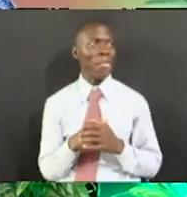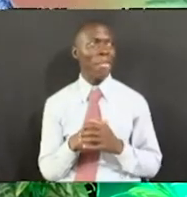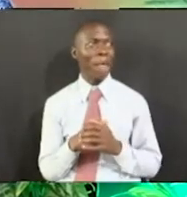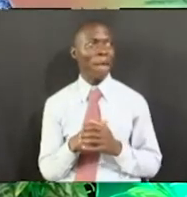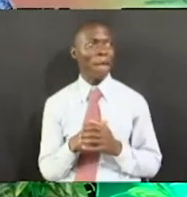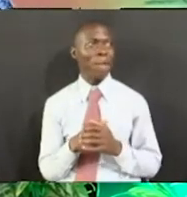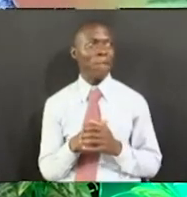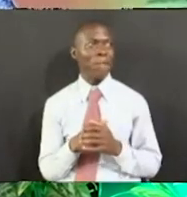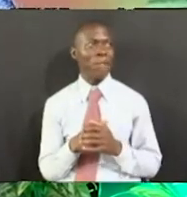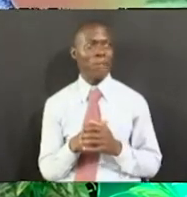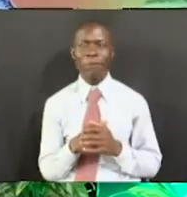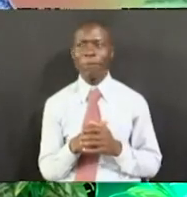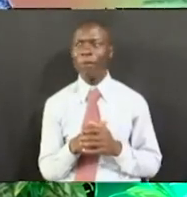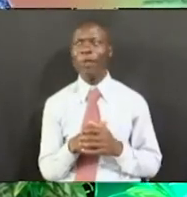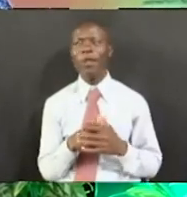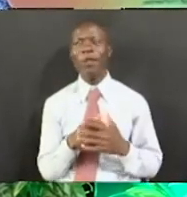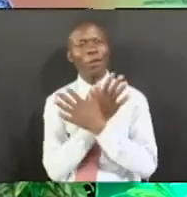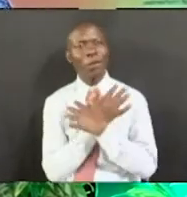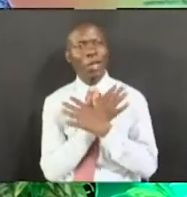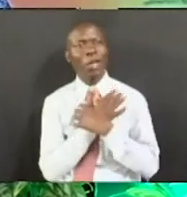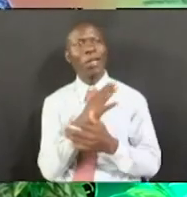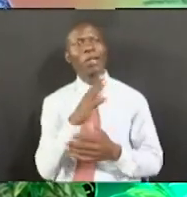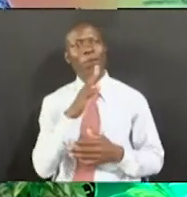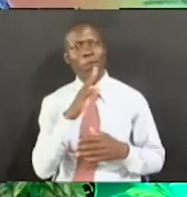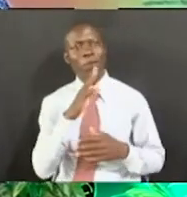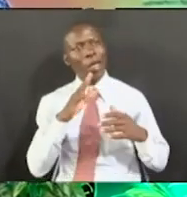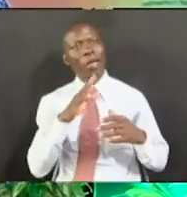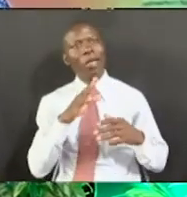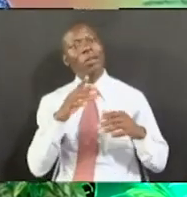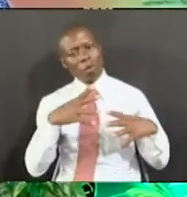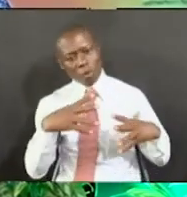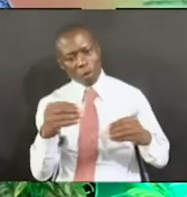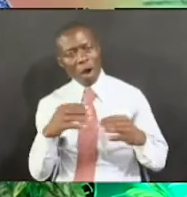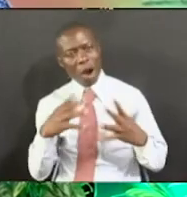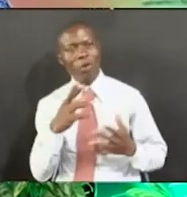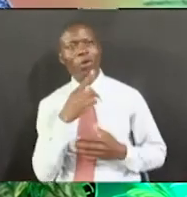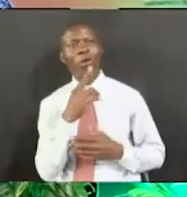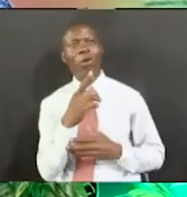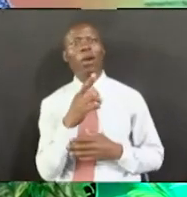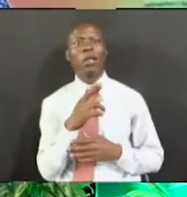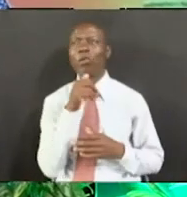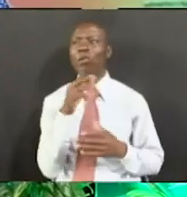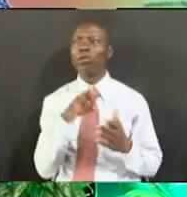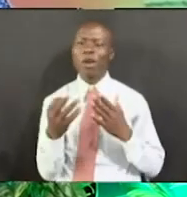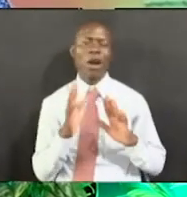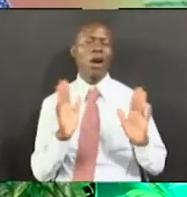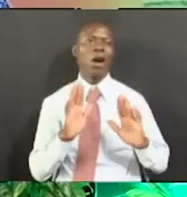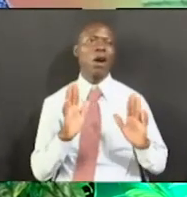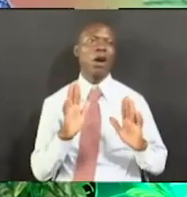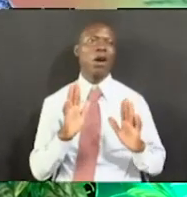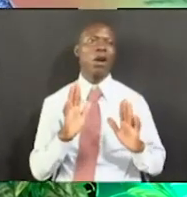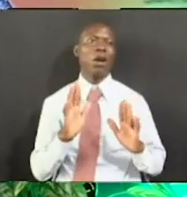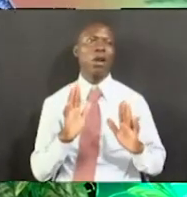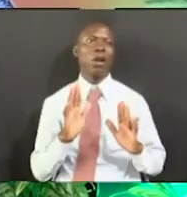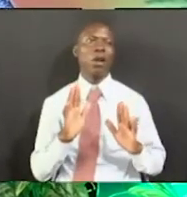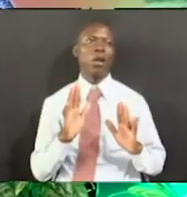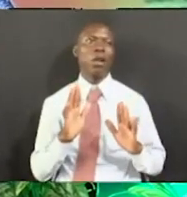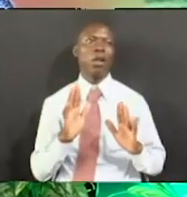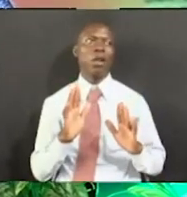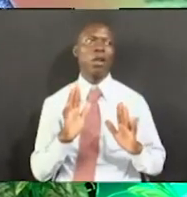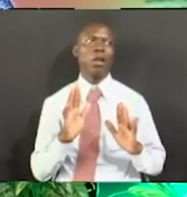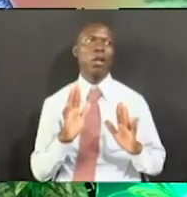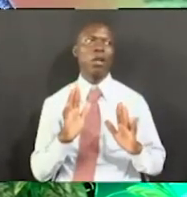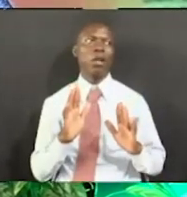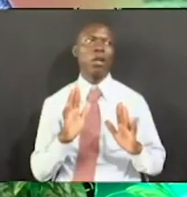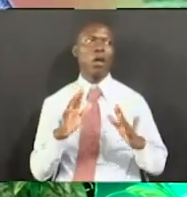My friend, be genuine. Are we together? Don't be fake. The challenge that we have, people